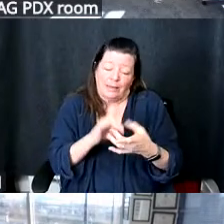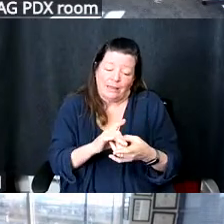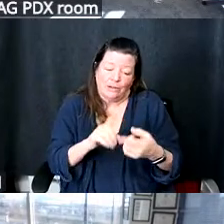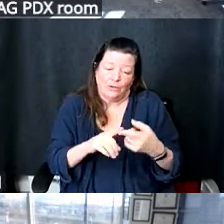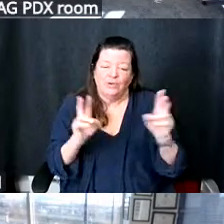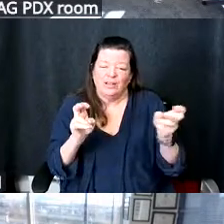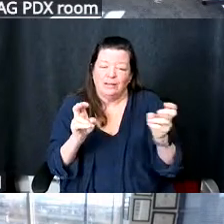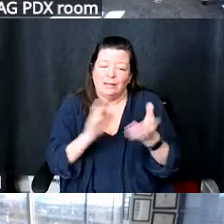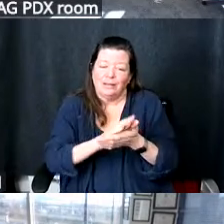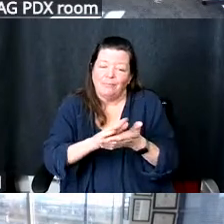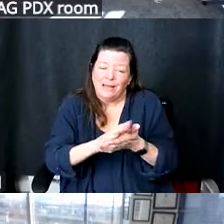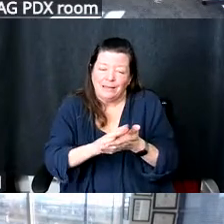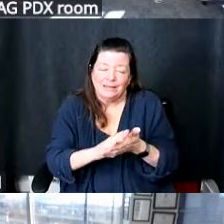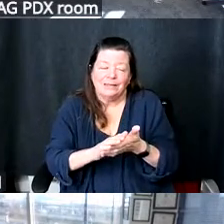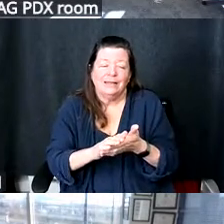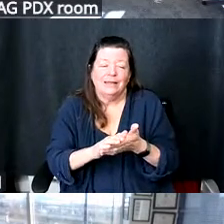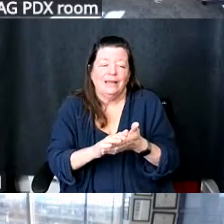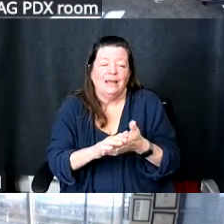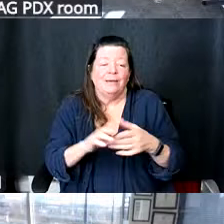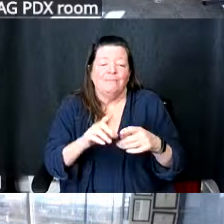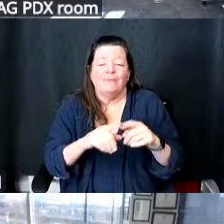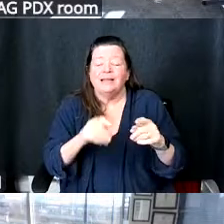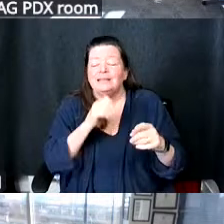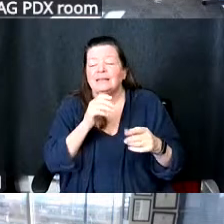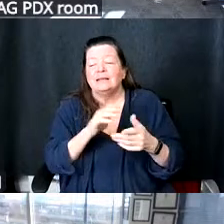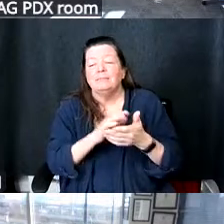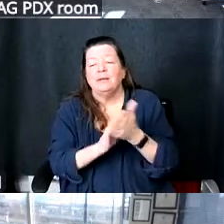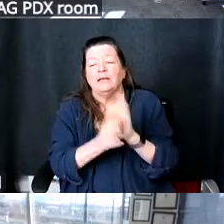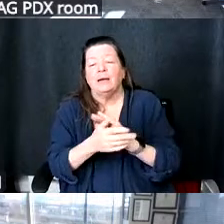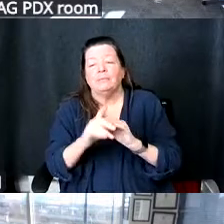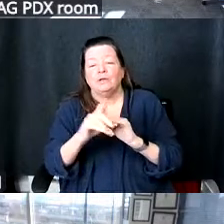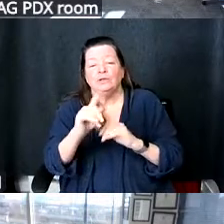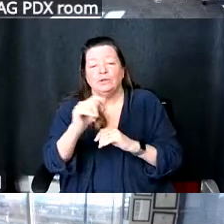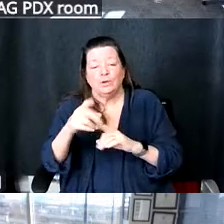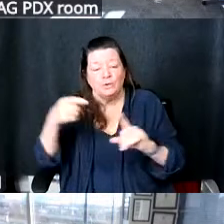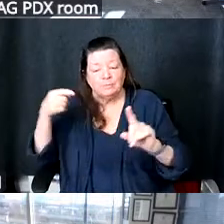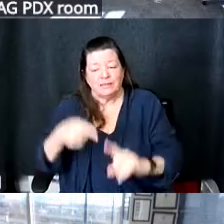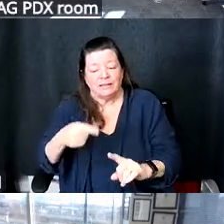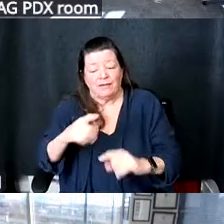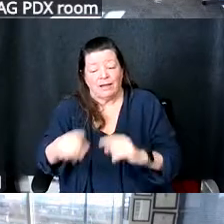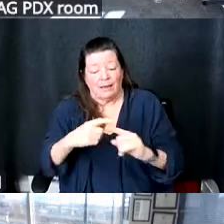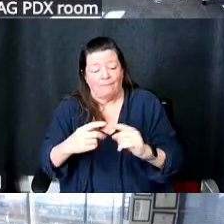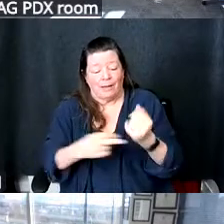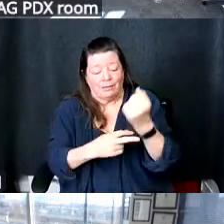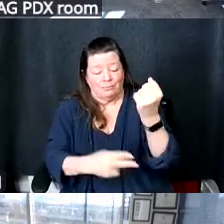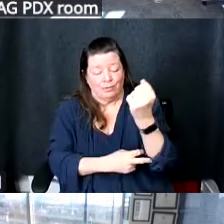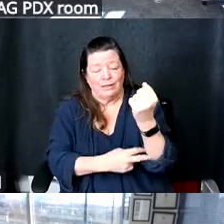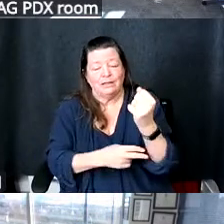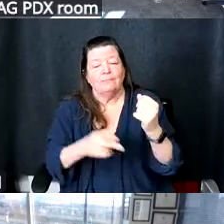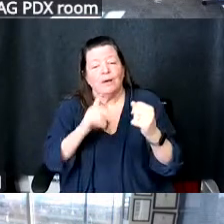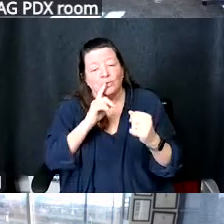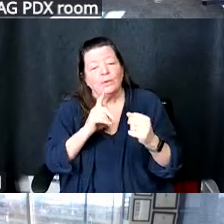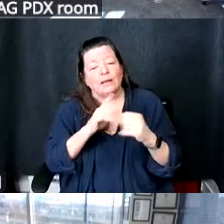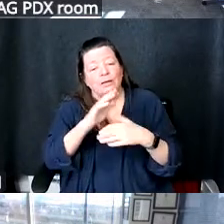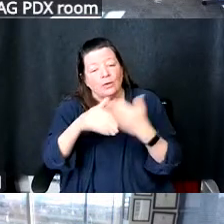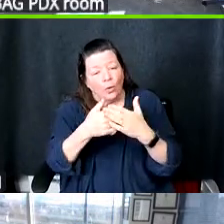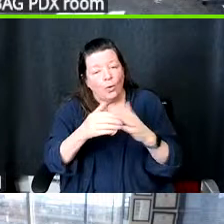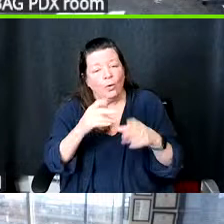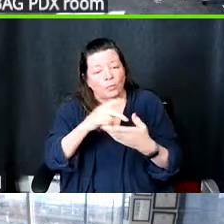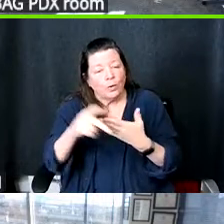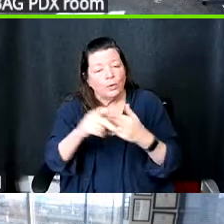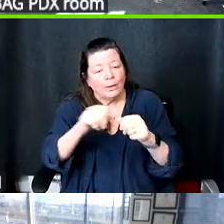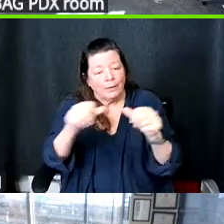it, but then doesn't kind of get too specific on the bridge and is more broader to the program area, like you had